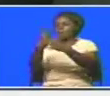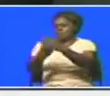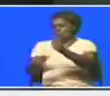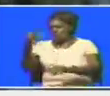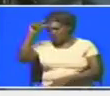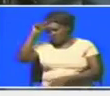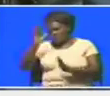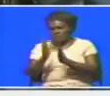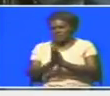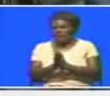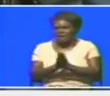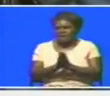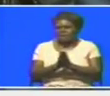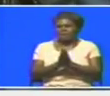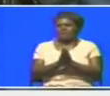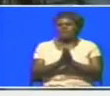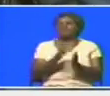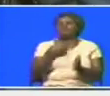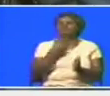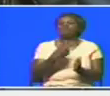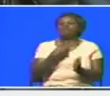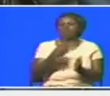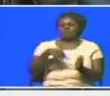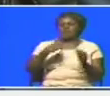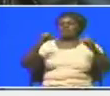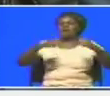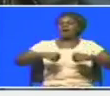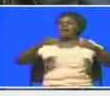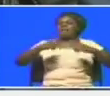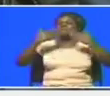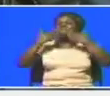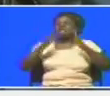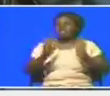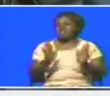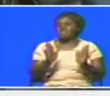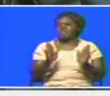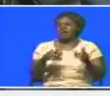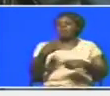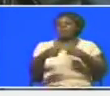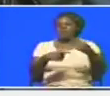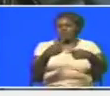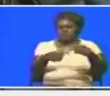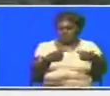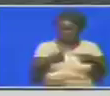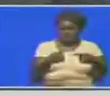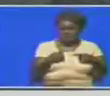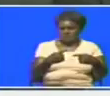government and the union officials. And indeed, we've agreed on a process forward with